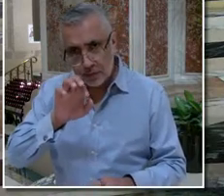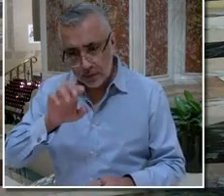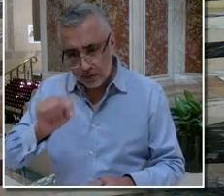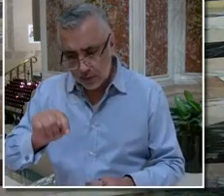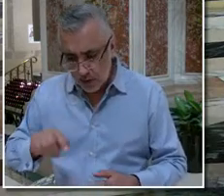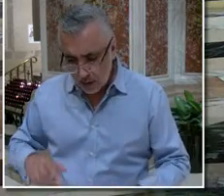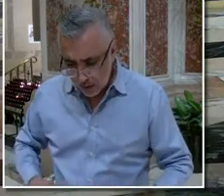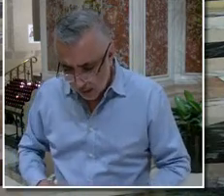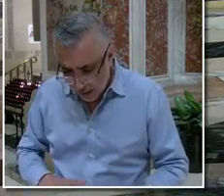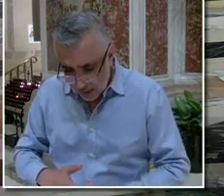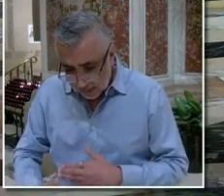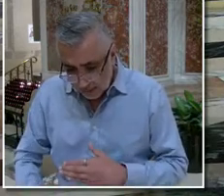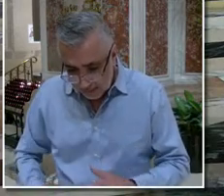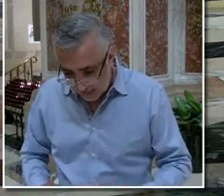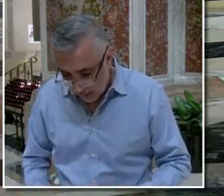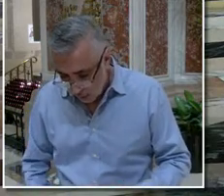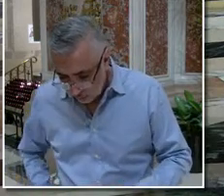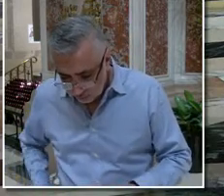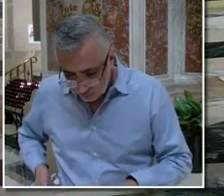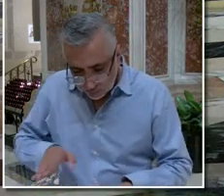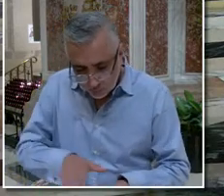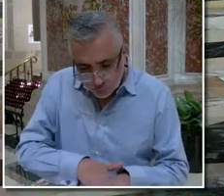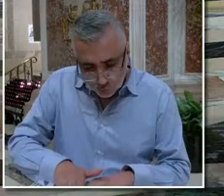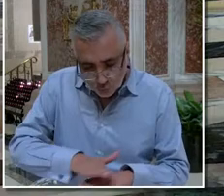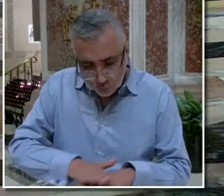with the towel around his waist.